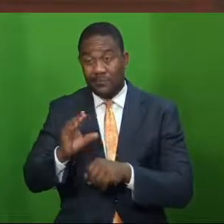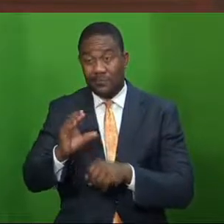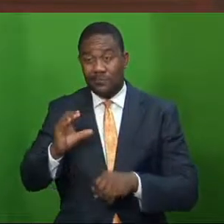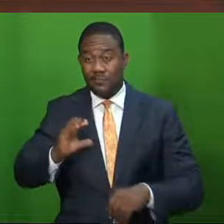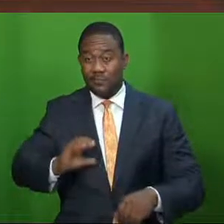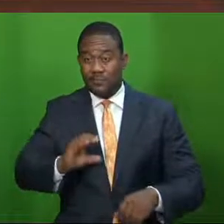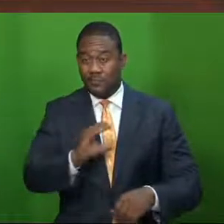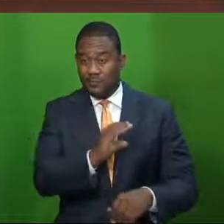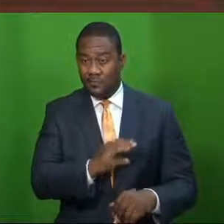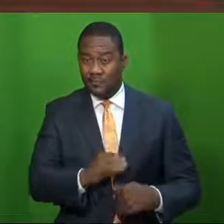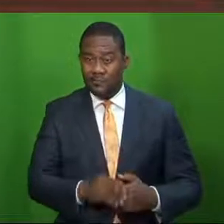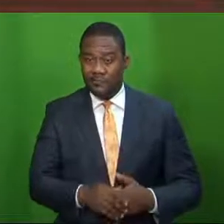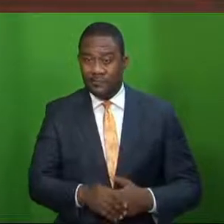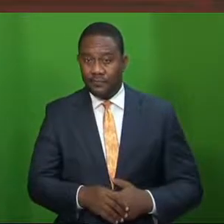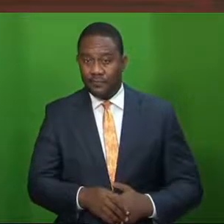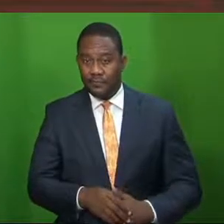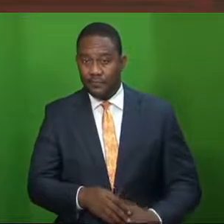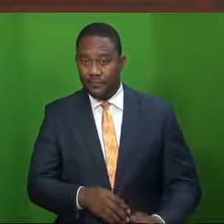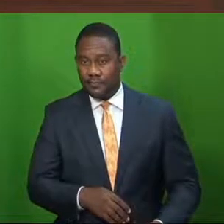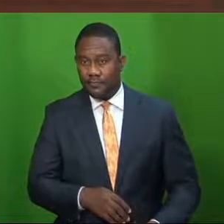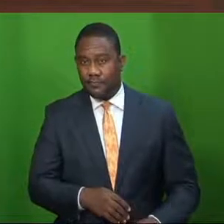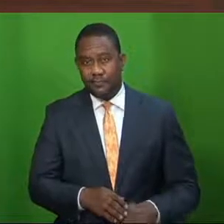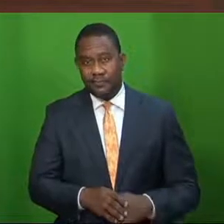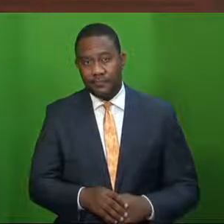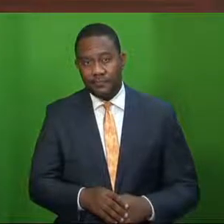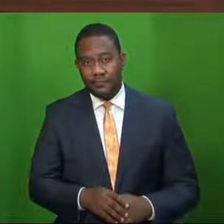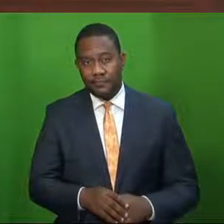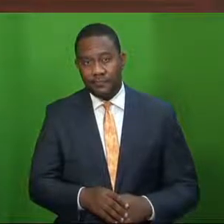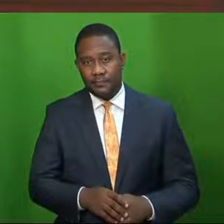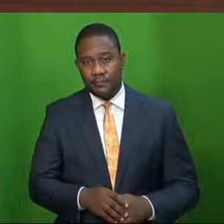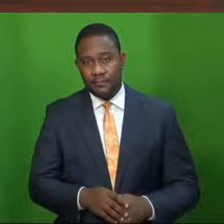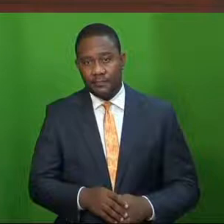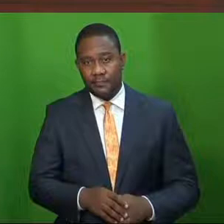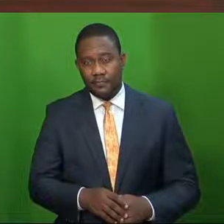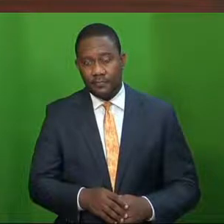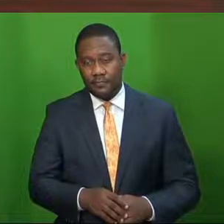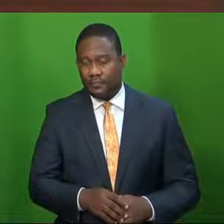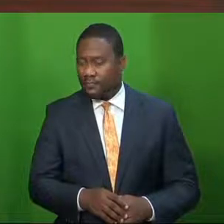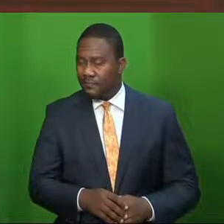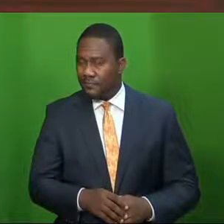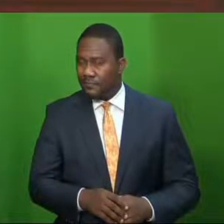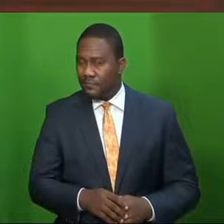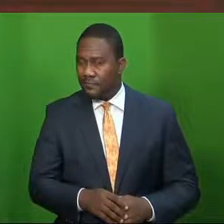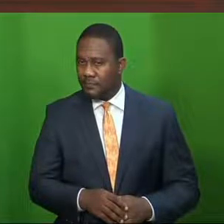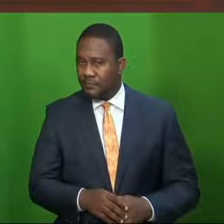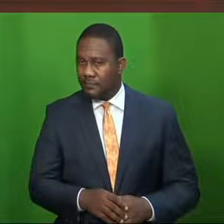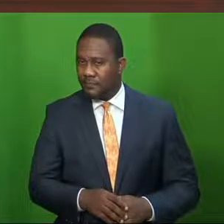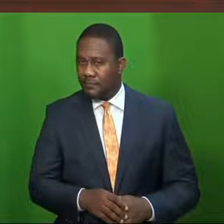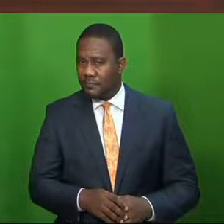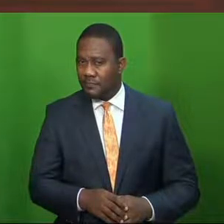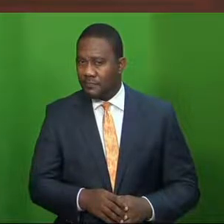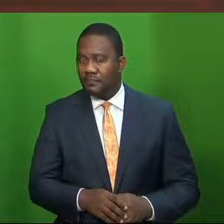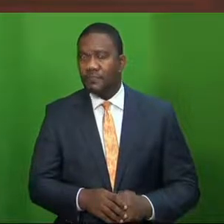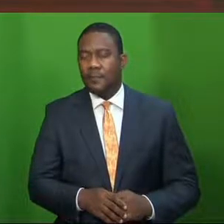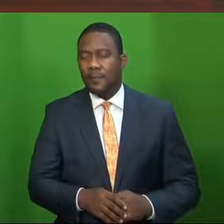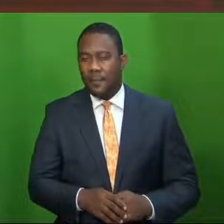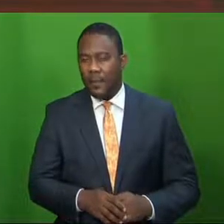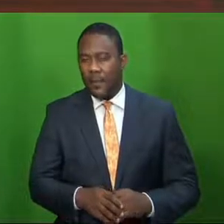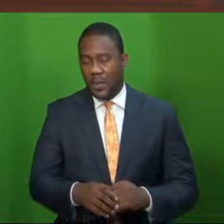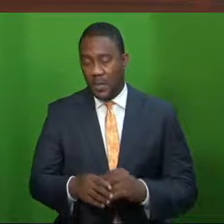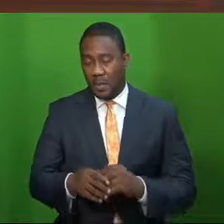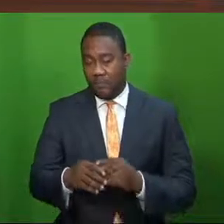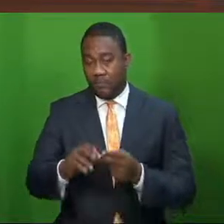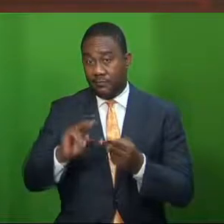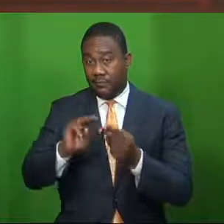clarification on the point number 4, the sitting of the House